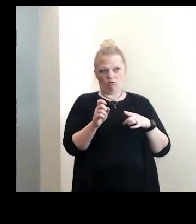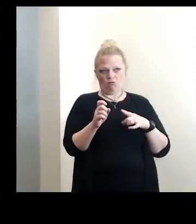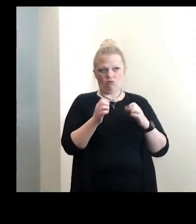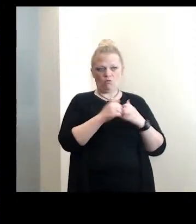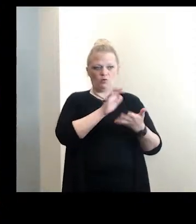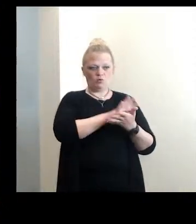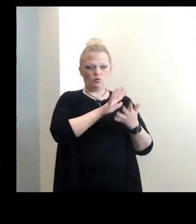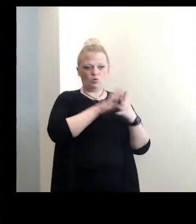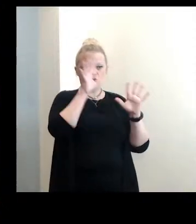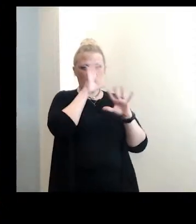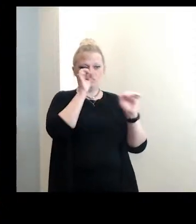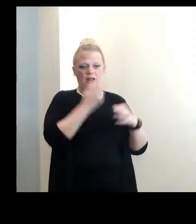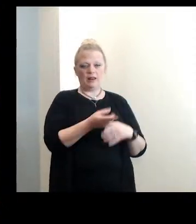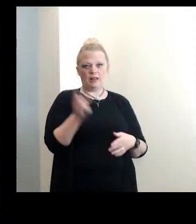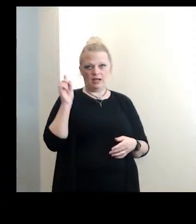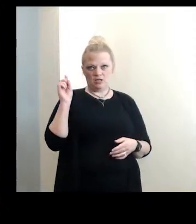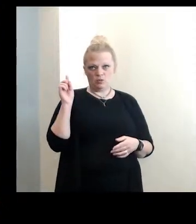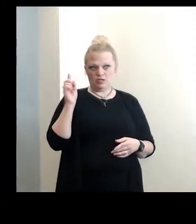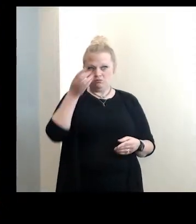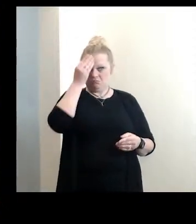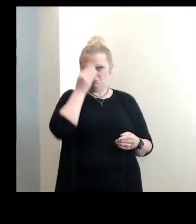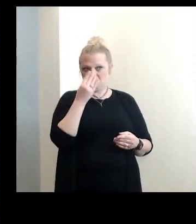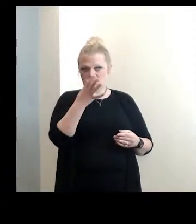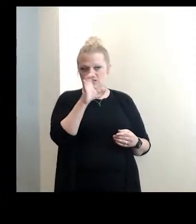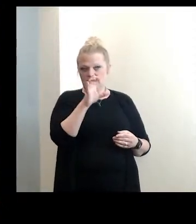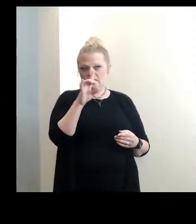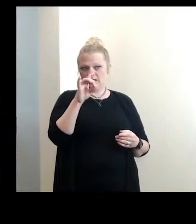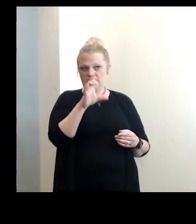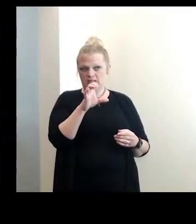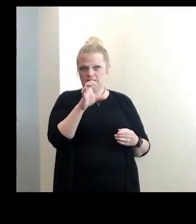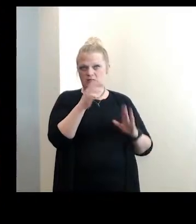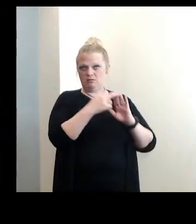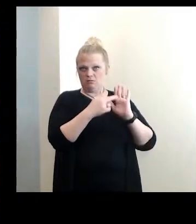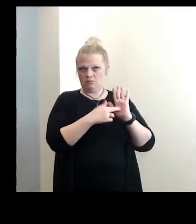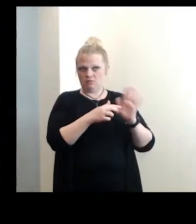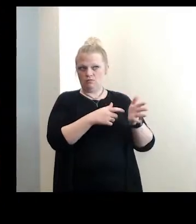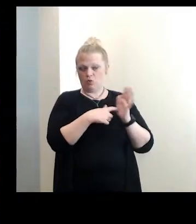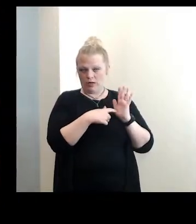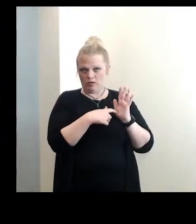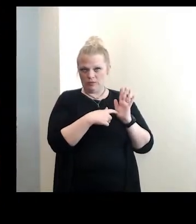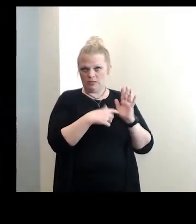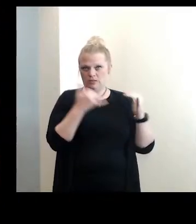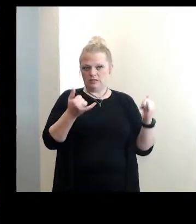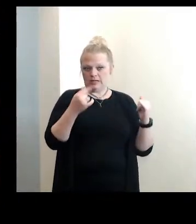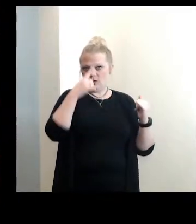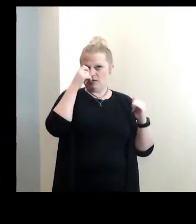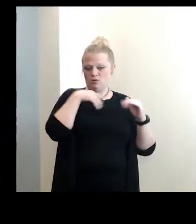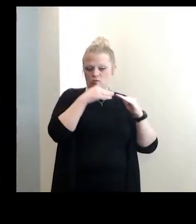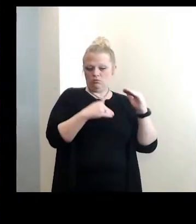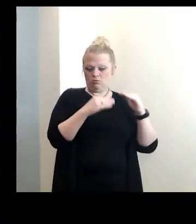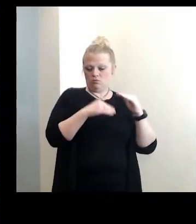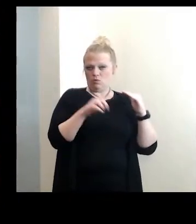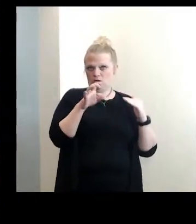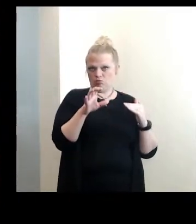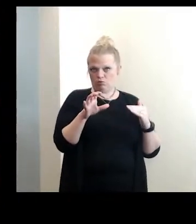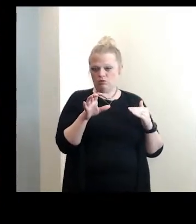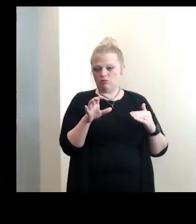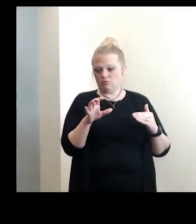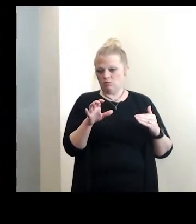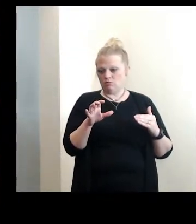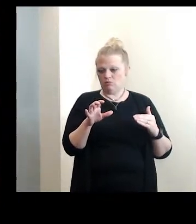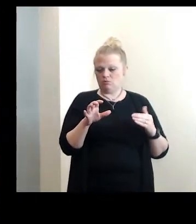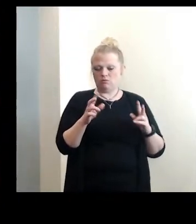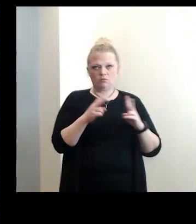school superintendents last week, informing them of what the CDC standards are, what the requirements are now that we're below 100. And it's